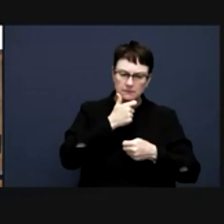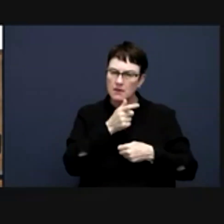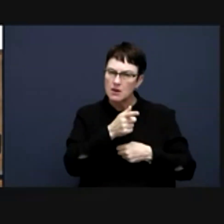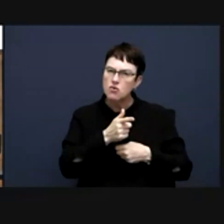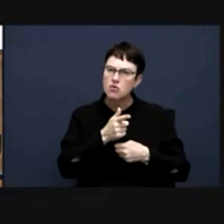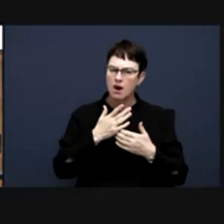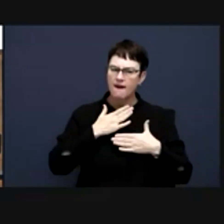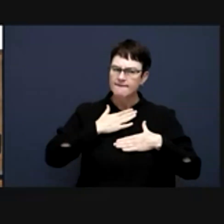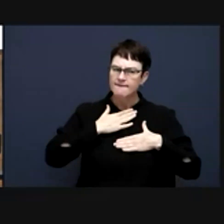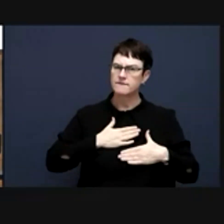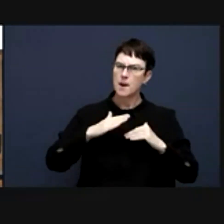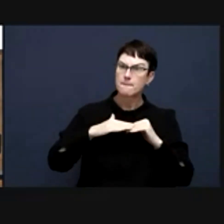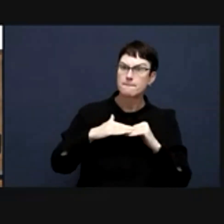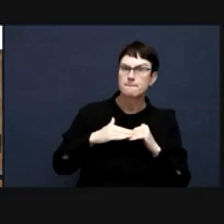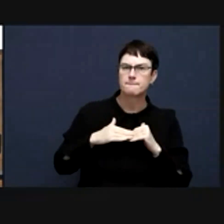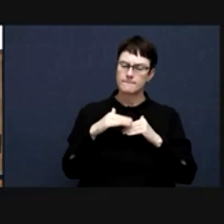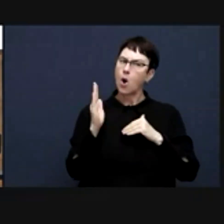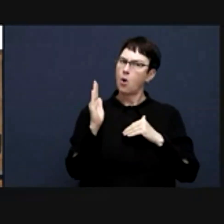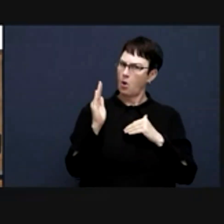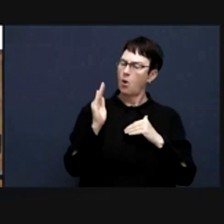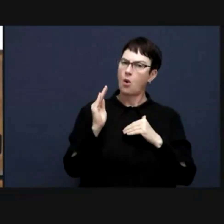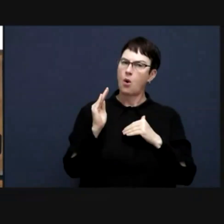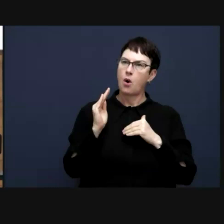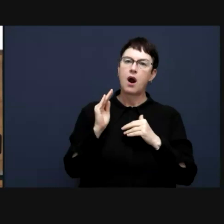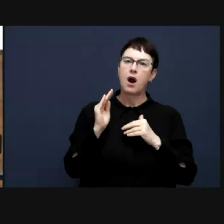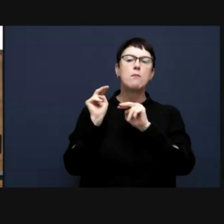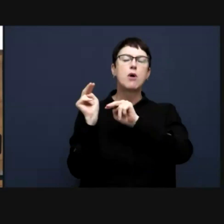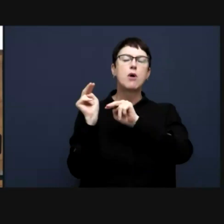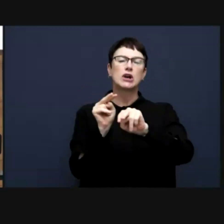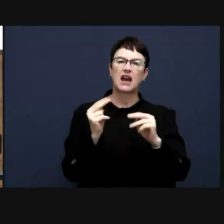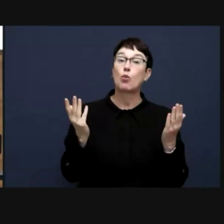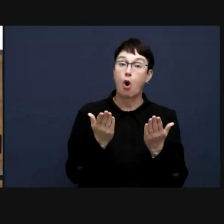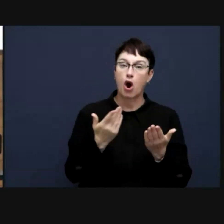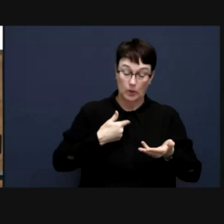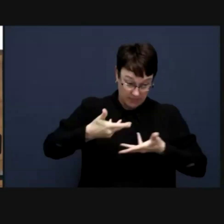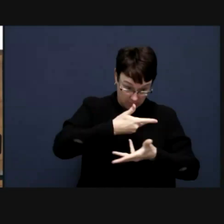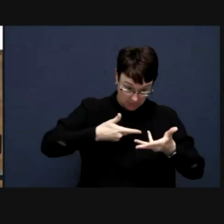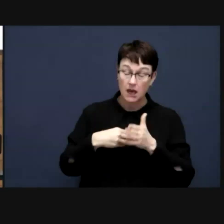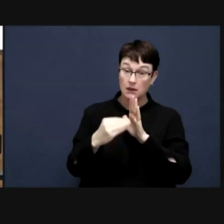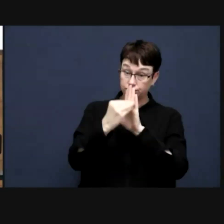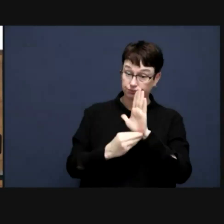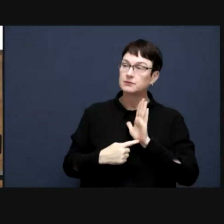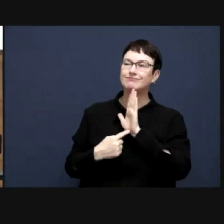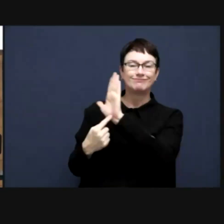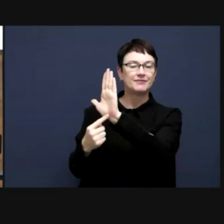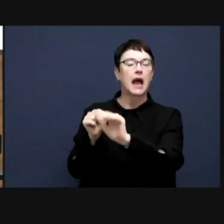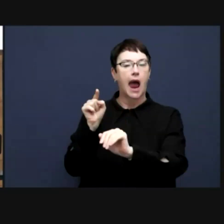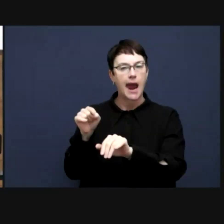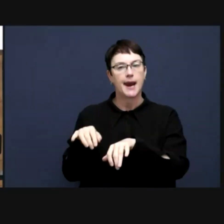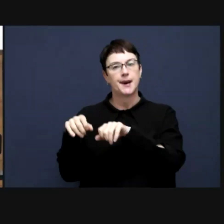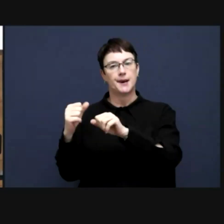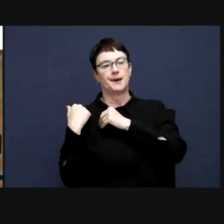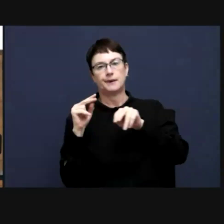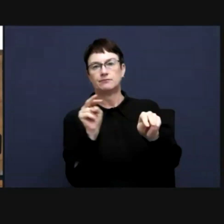mobile applications that should be monitored. And we believe that the public sector monitoring agencies